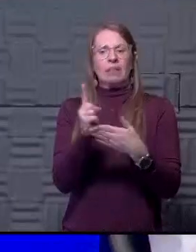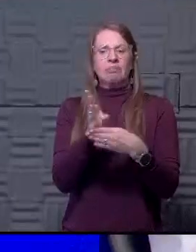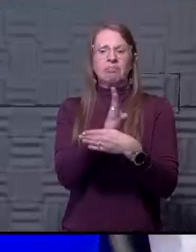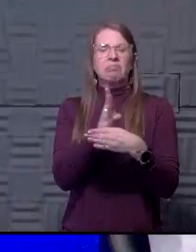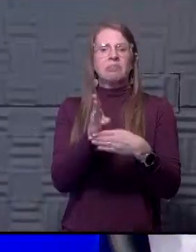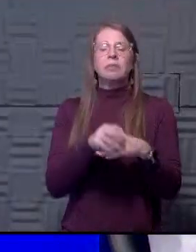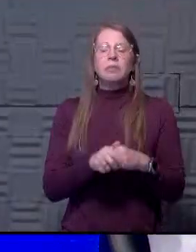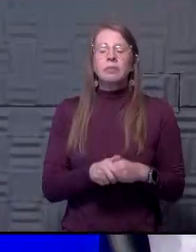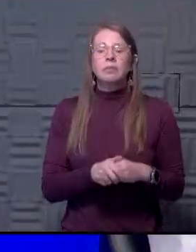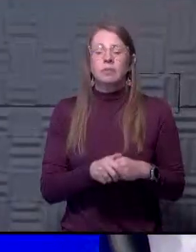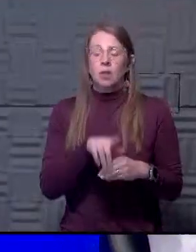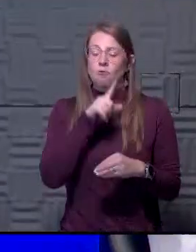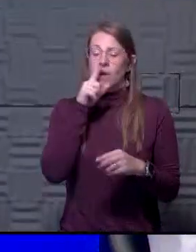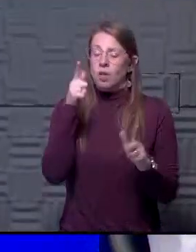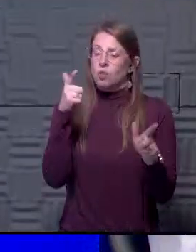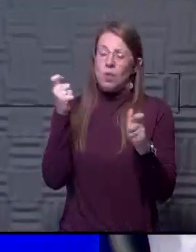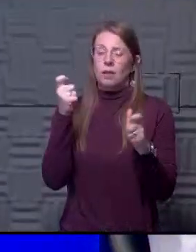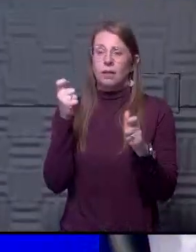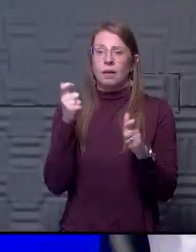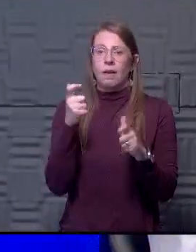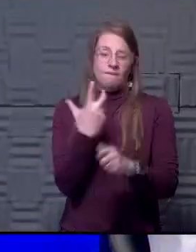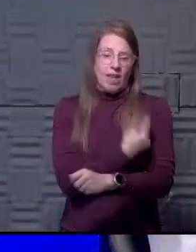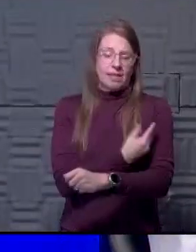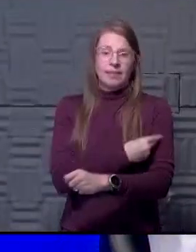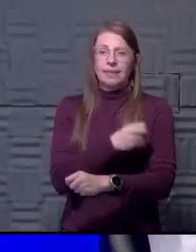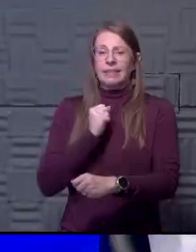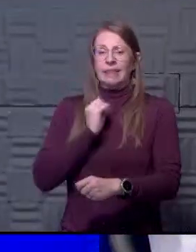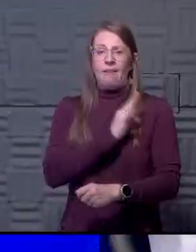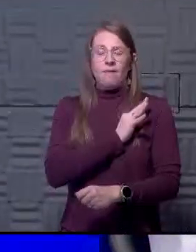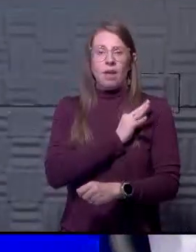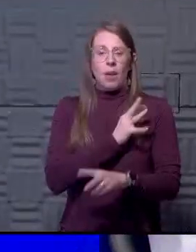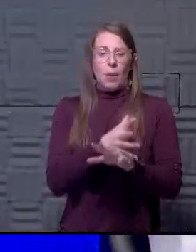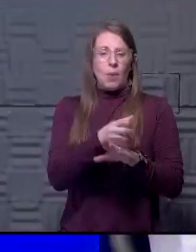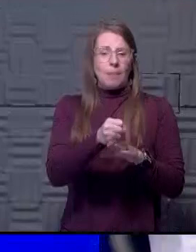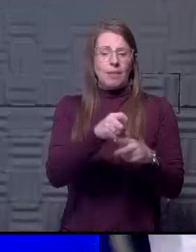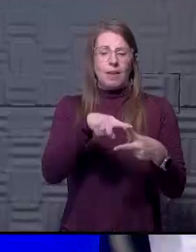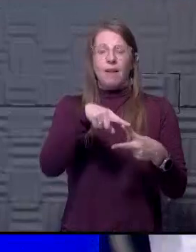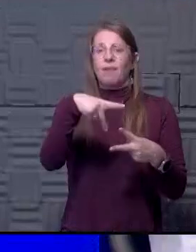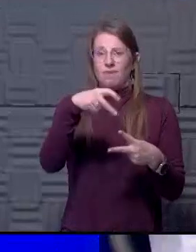And really very quickly started vaccinating our staff and used up all of our